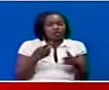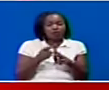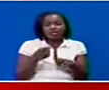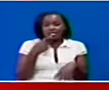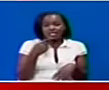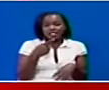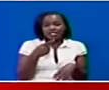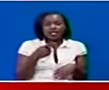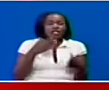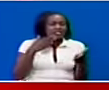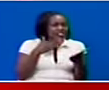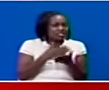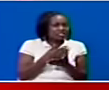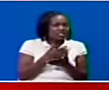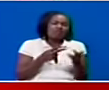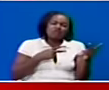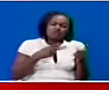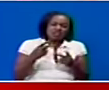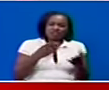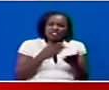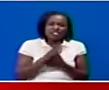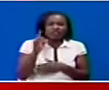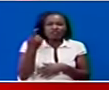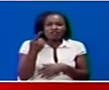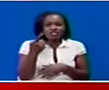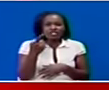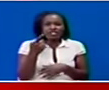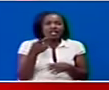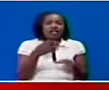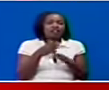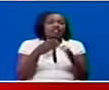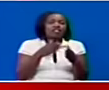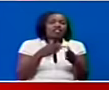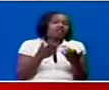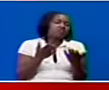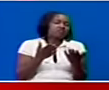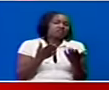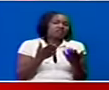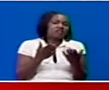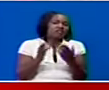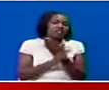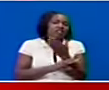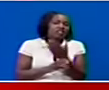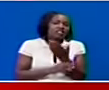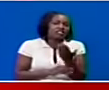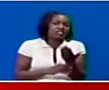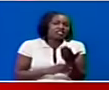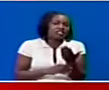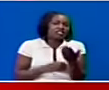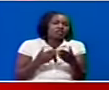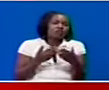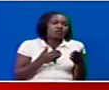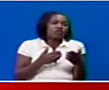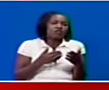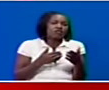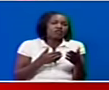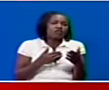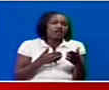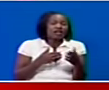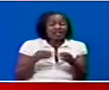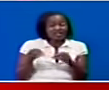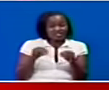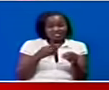I sincerely, very sincerely, first of all, as a citizen of this country, even before I speak to you as the cabinet secretary